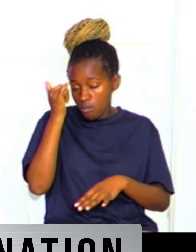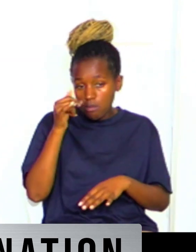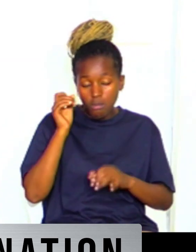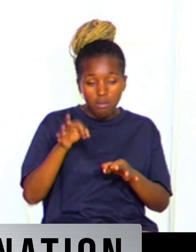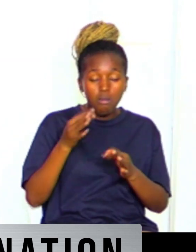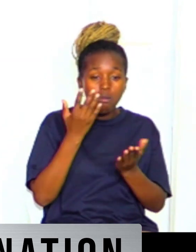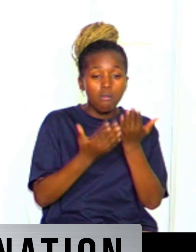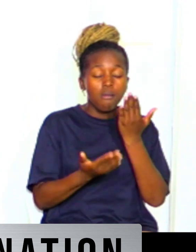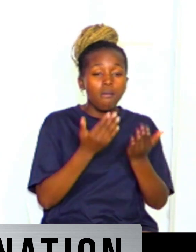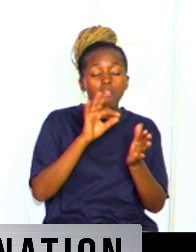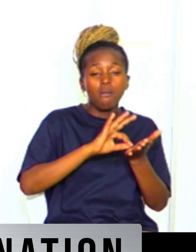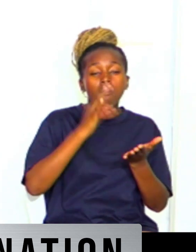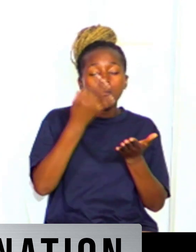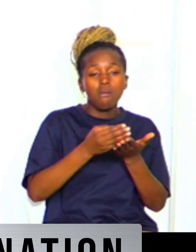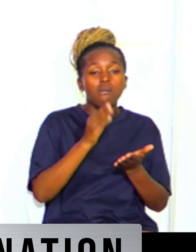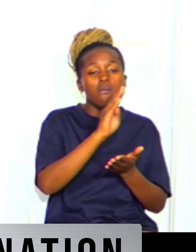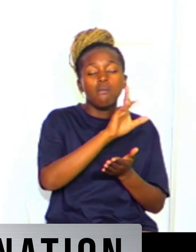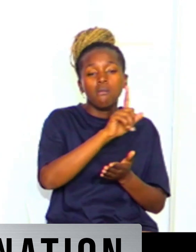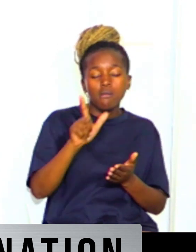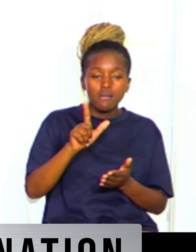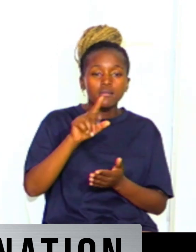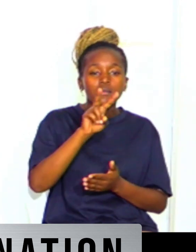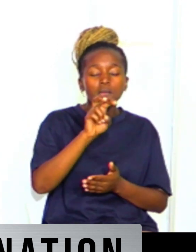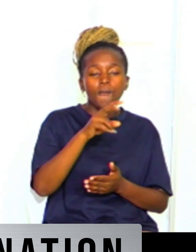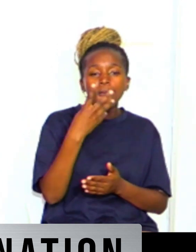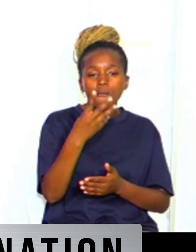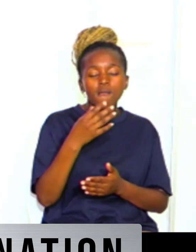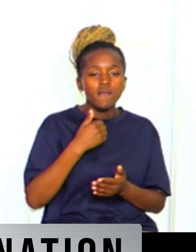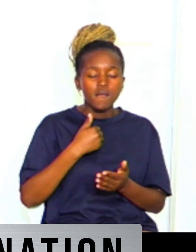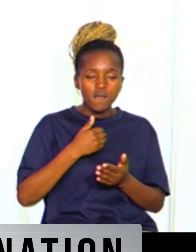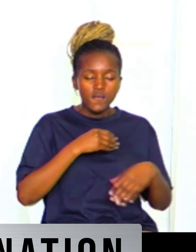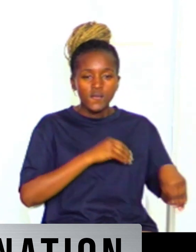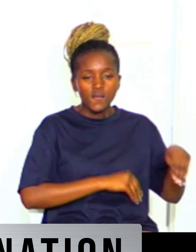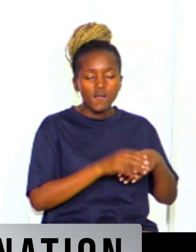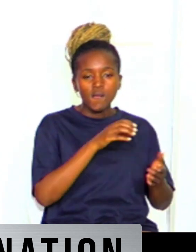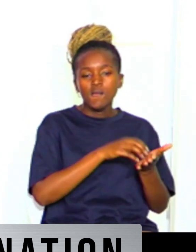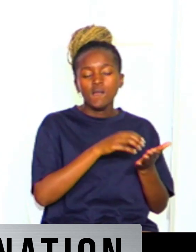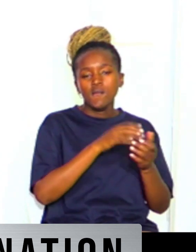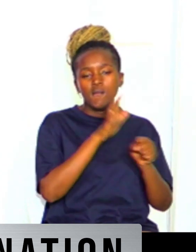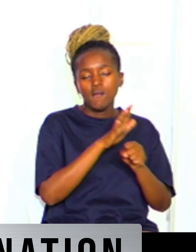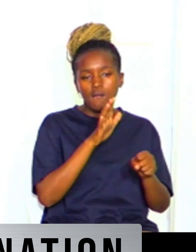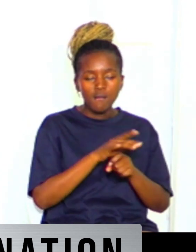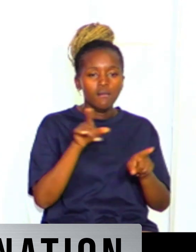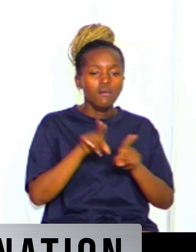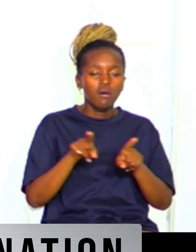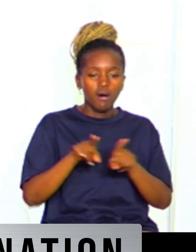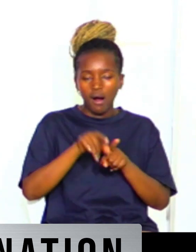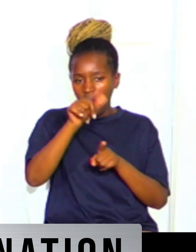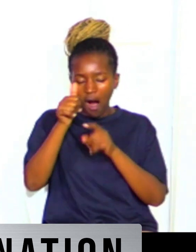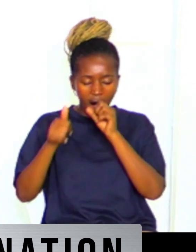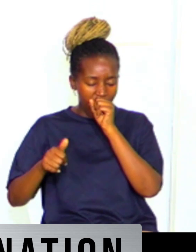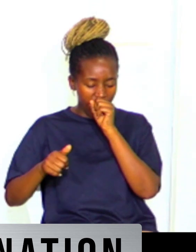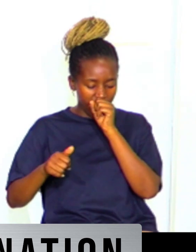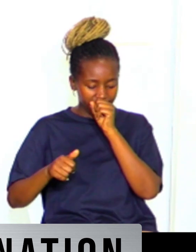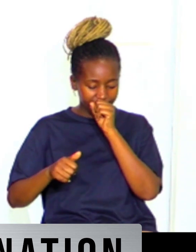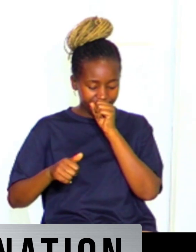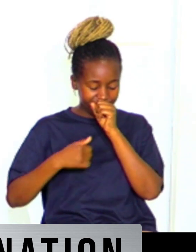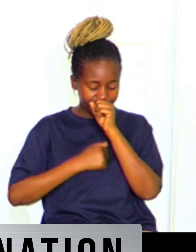2024 ilikuwa ni hizi stories za corruption. True. Ethics in leadership. Are you still maintaining the focus